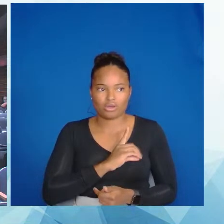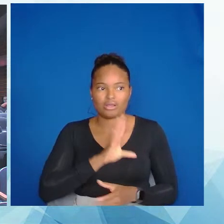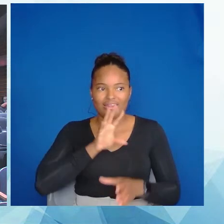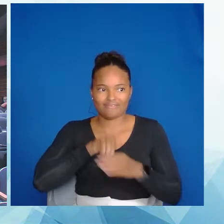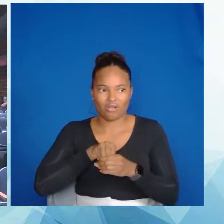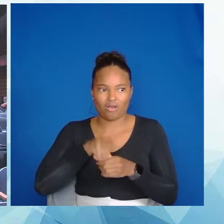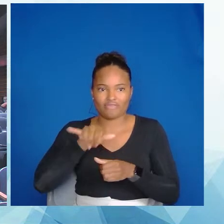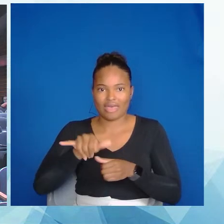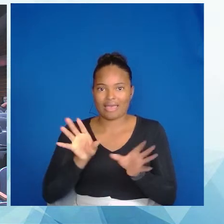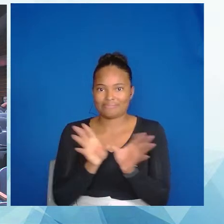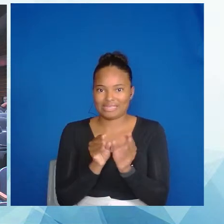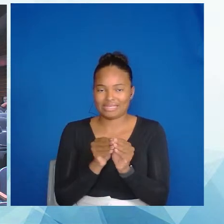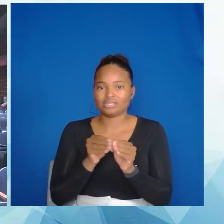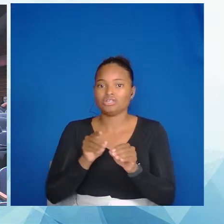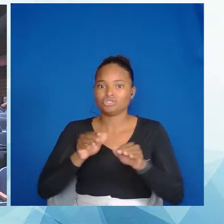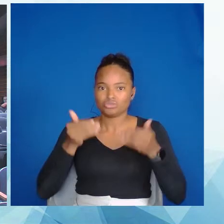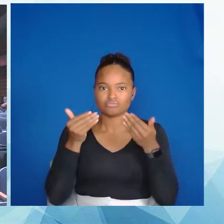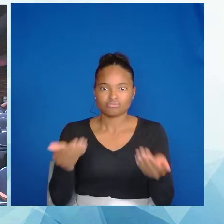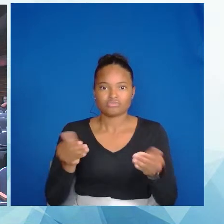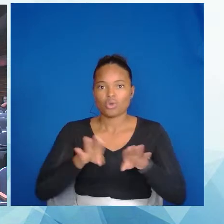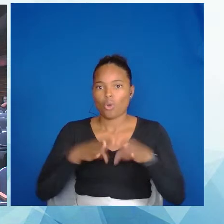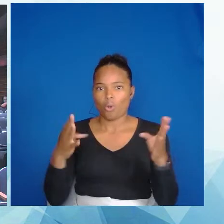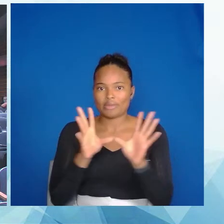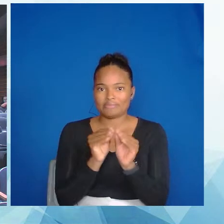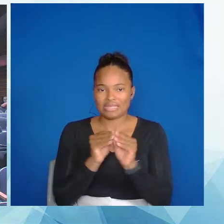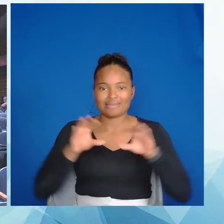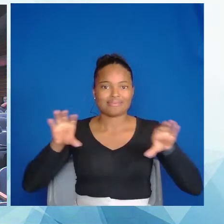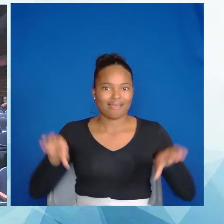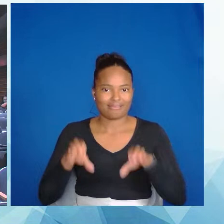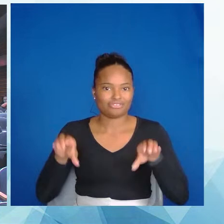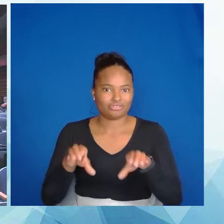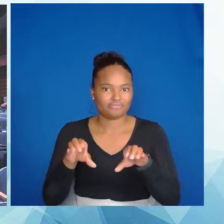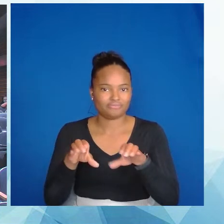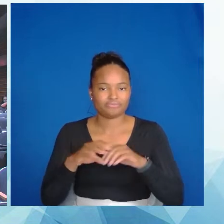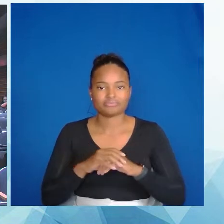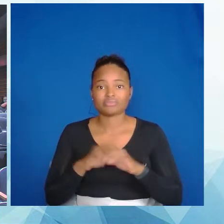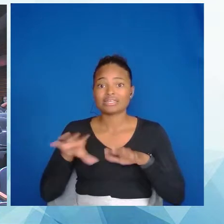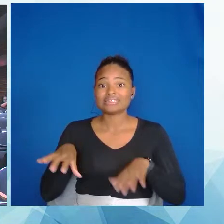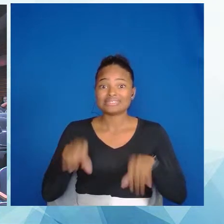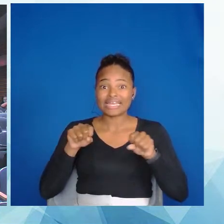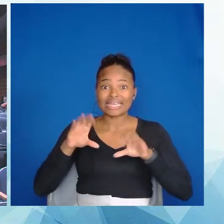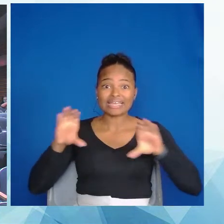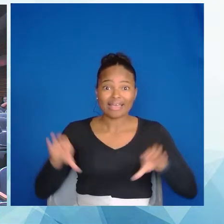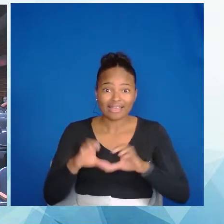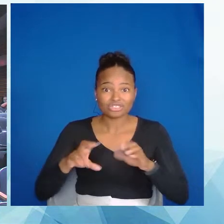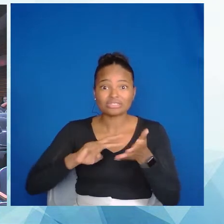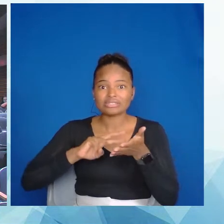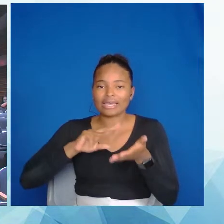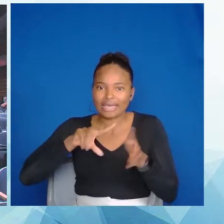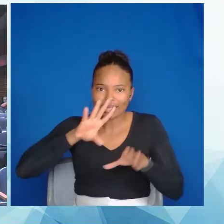have an open meeting and to take action. And taking action includes discussion.